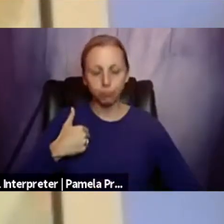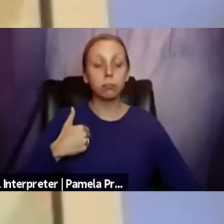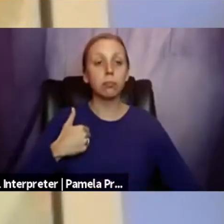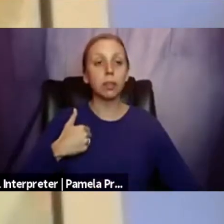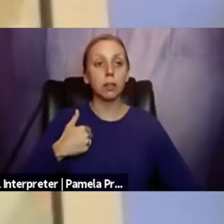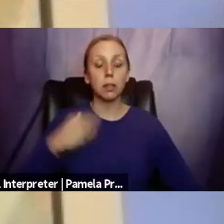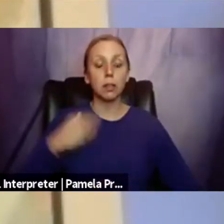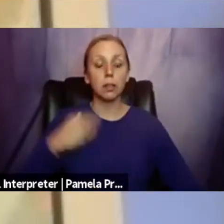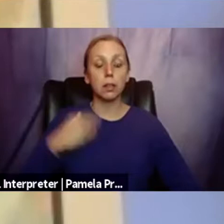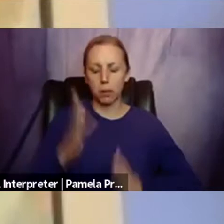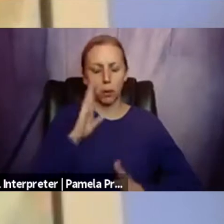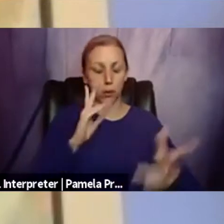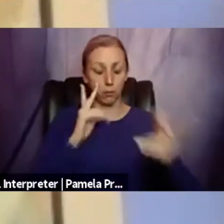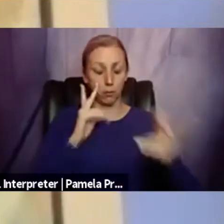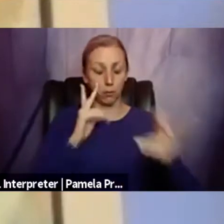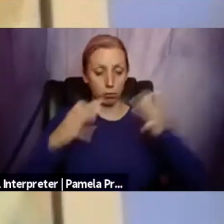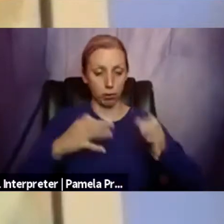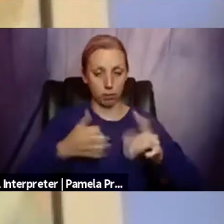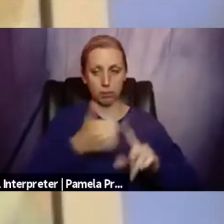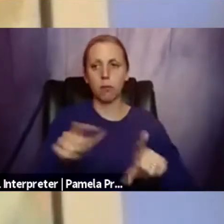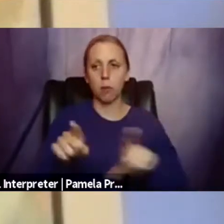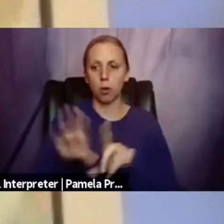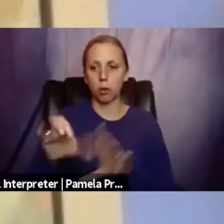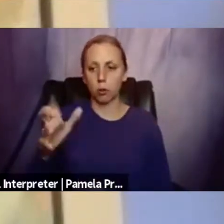speaker information in the chat and our website.